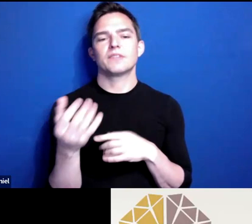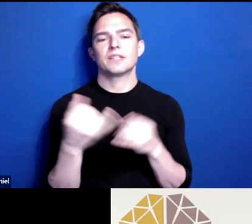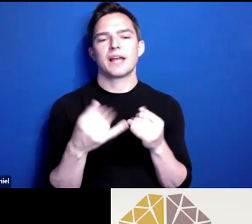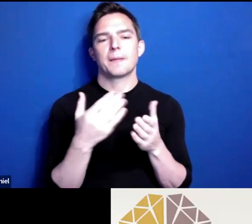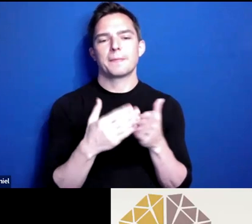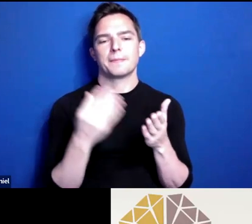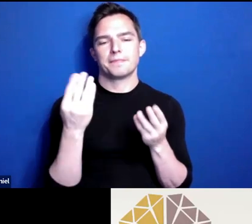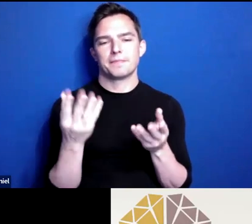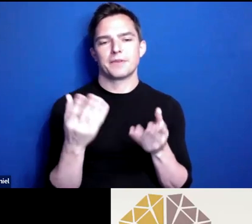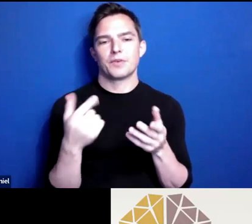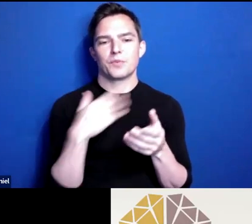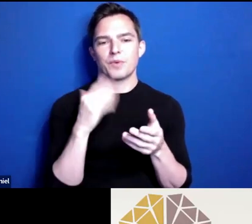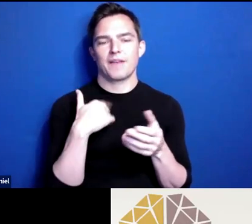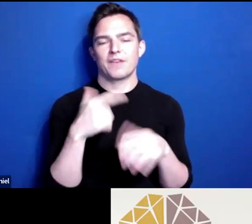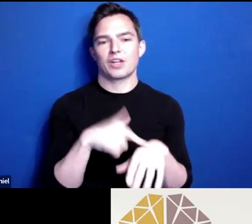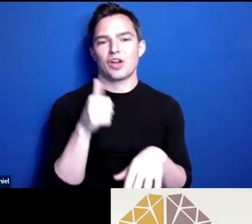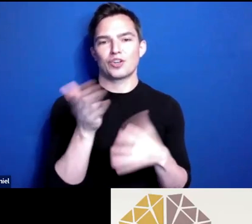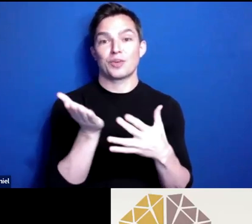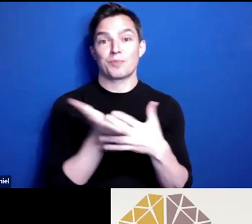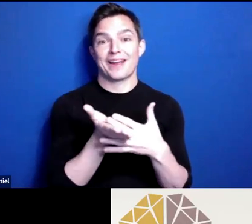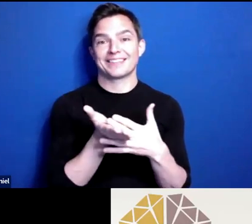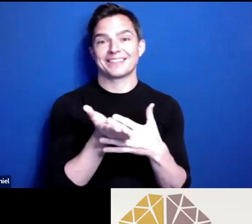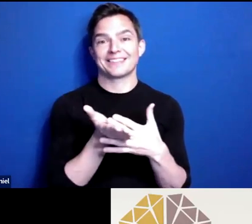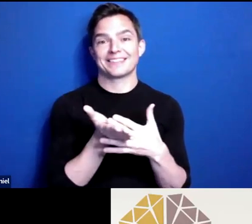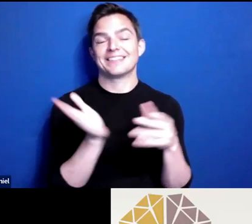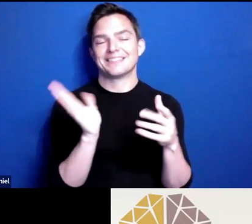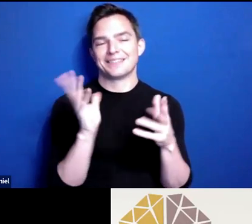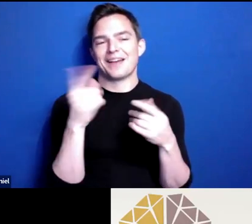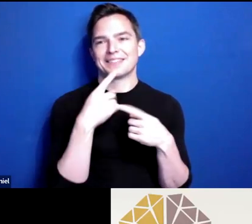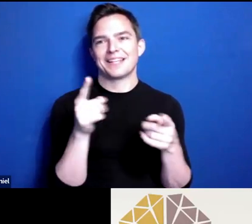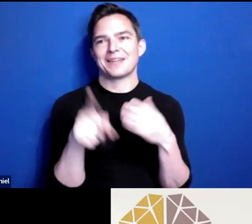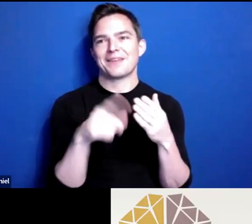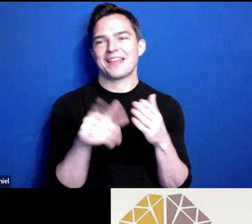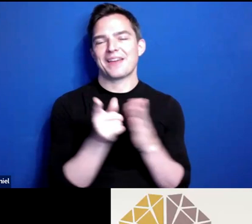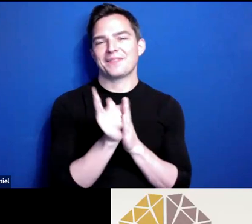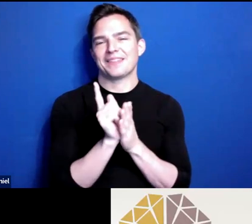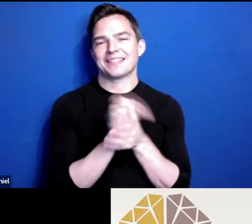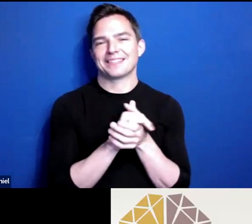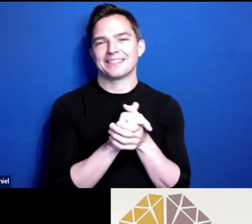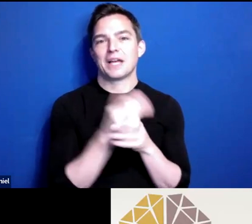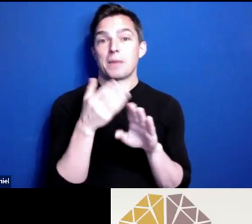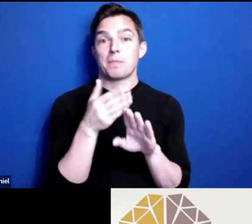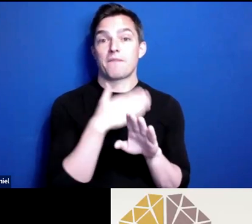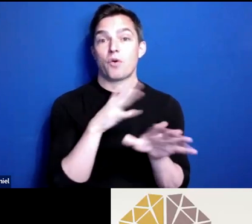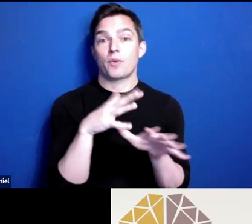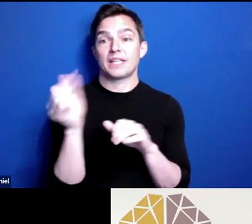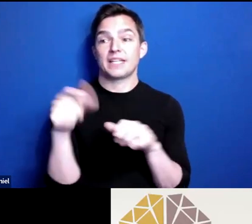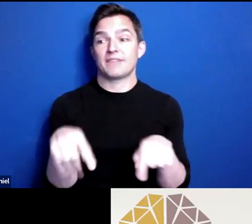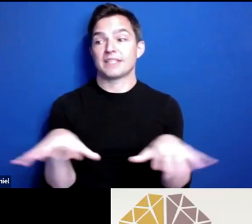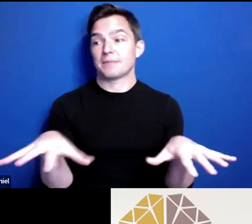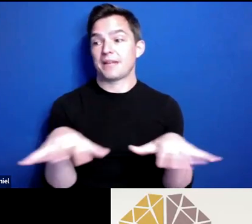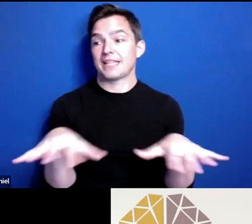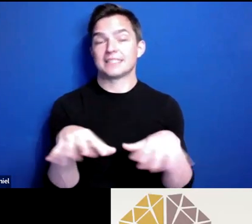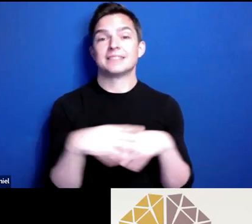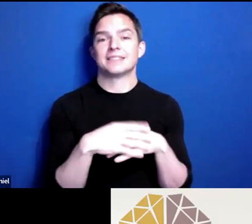going to be able to have a little longer break, and so I'll tell you about that in a sec. But before we leave this space,